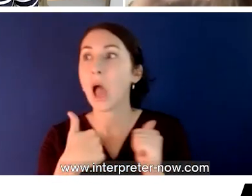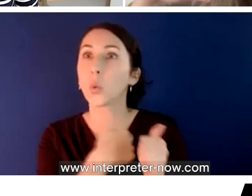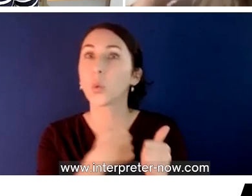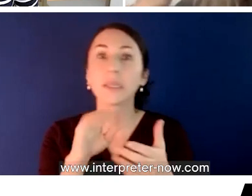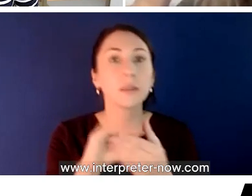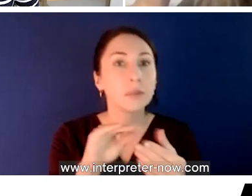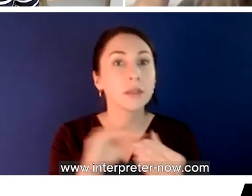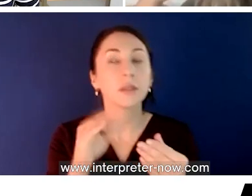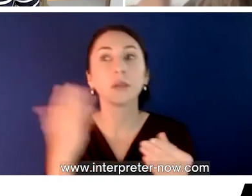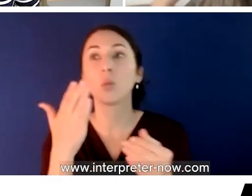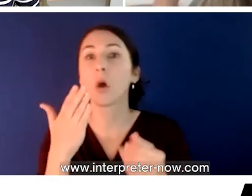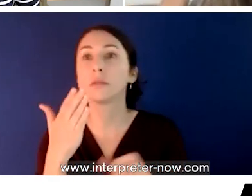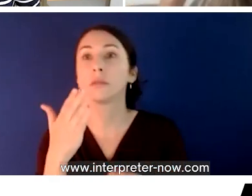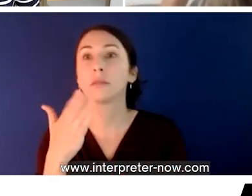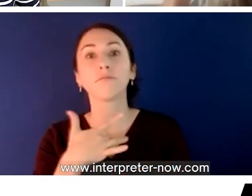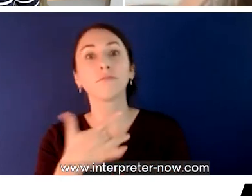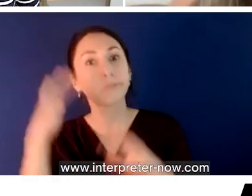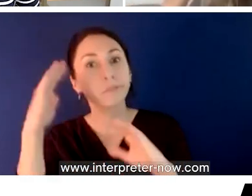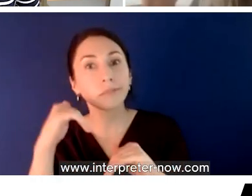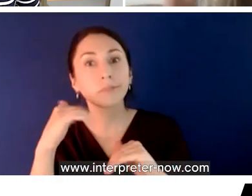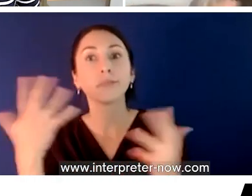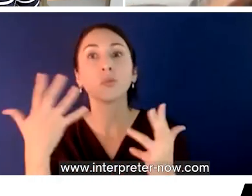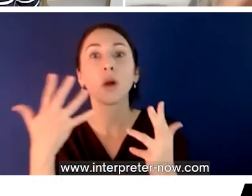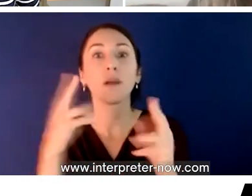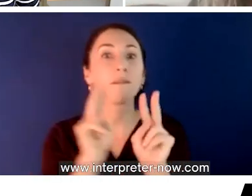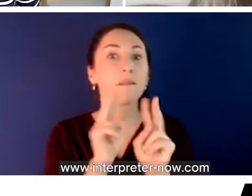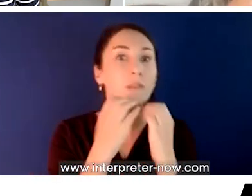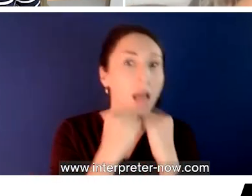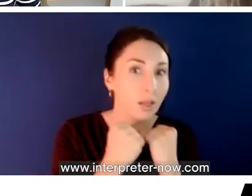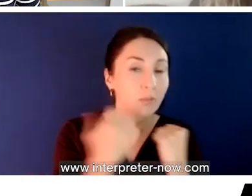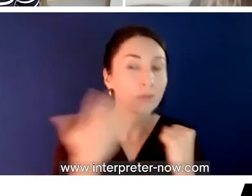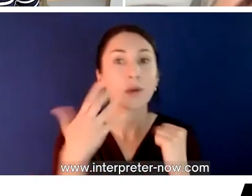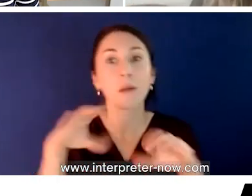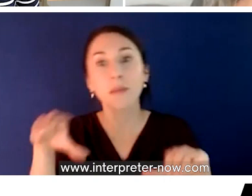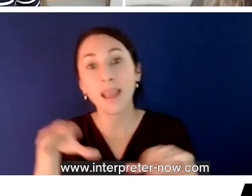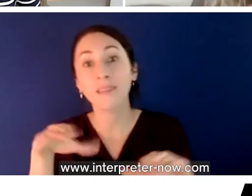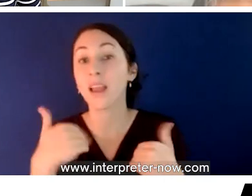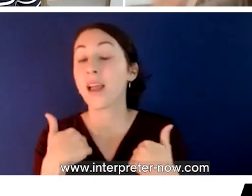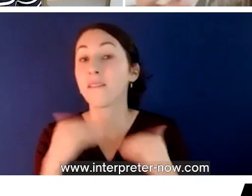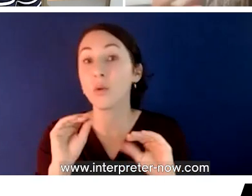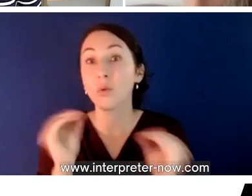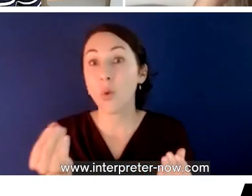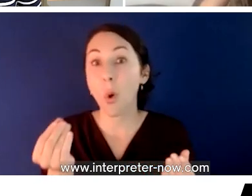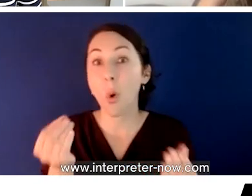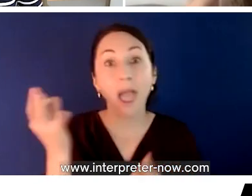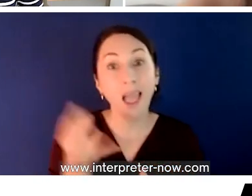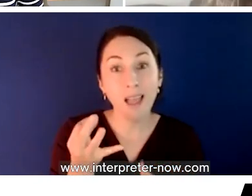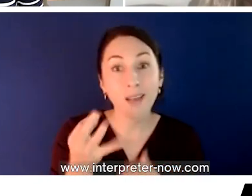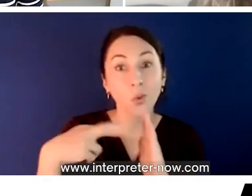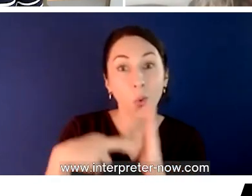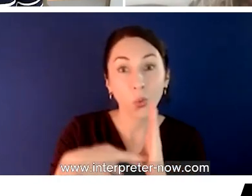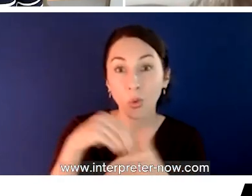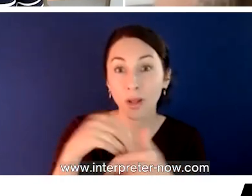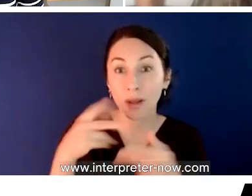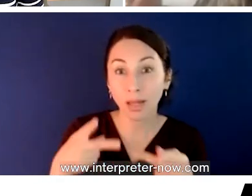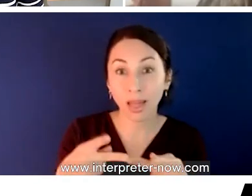figuring out like, oh, no, there's something about the culture, how we speak, what's acceptable, the norms, the values, the behaviors, right?